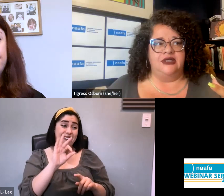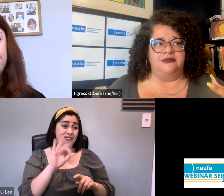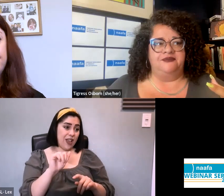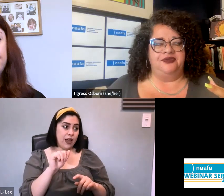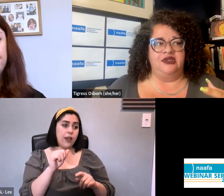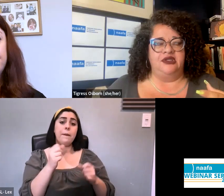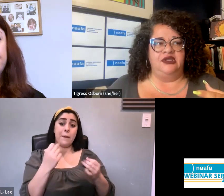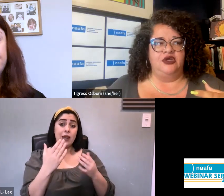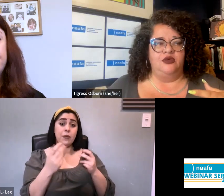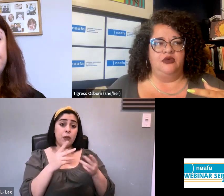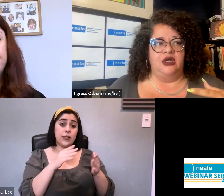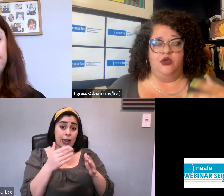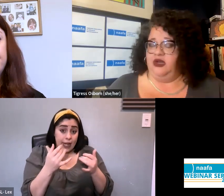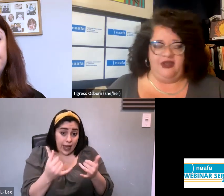also,